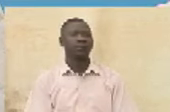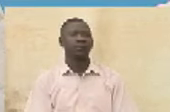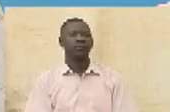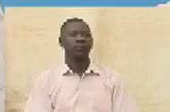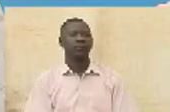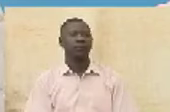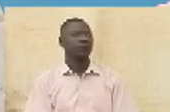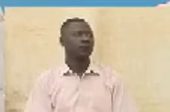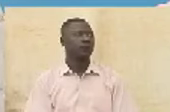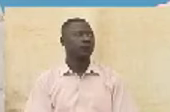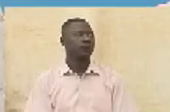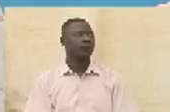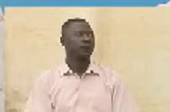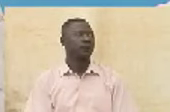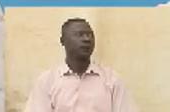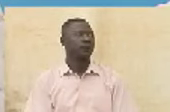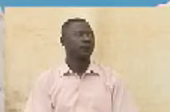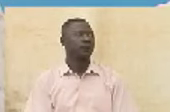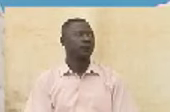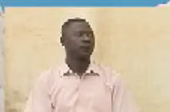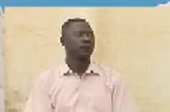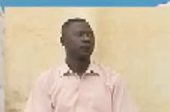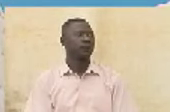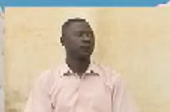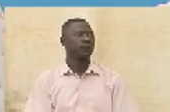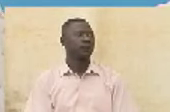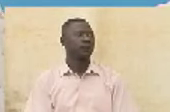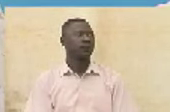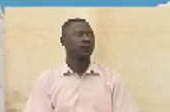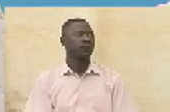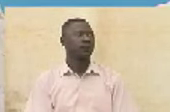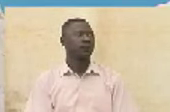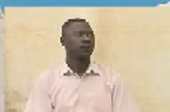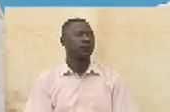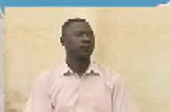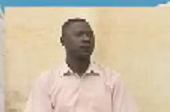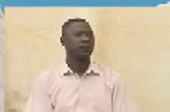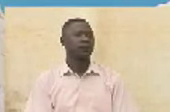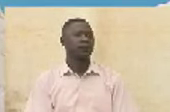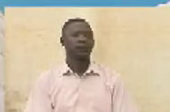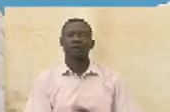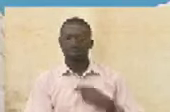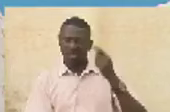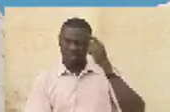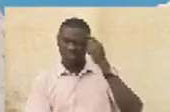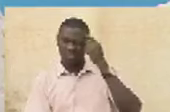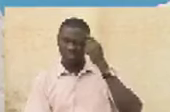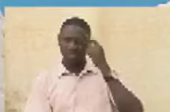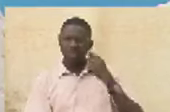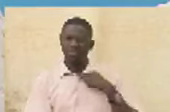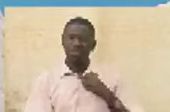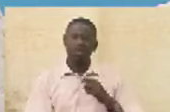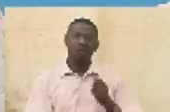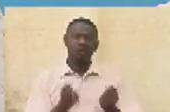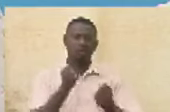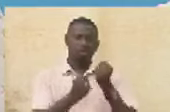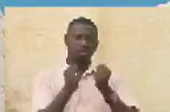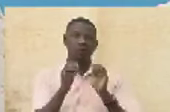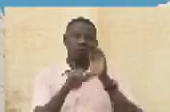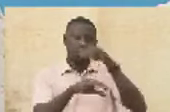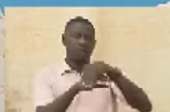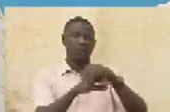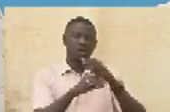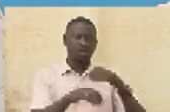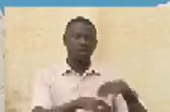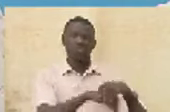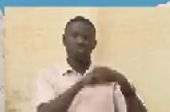ni ndani minu bla tagi da ngamara fo mo lulu fo moro. I think the Toyota pickup there to cost to the bus. I